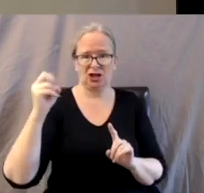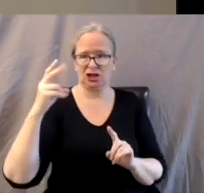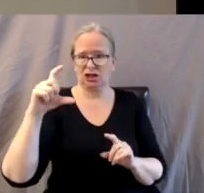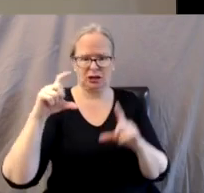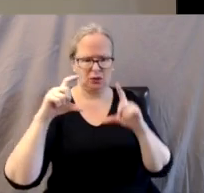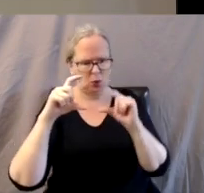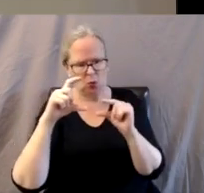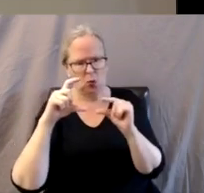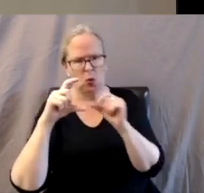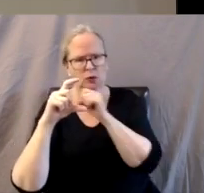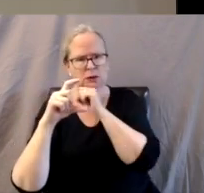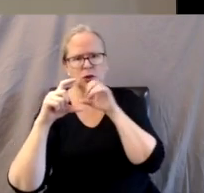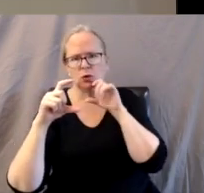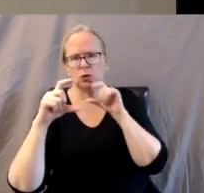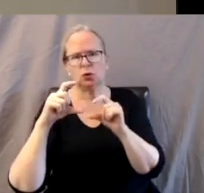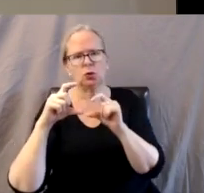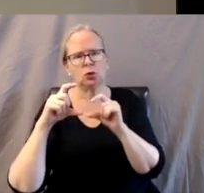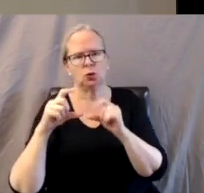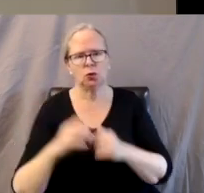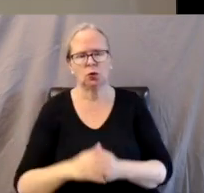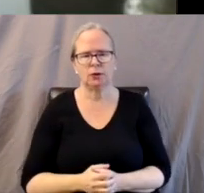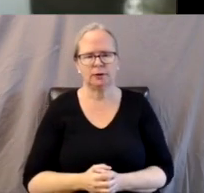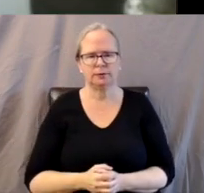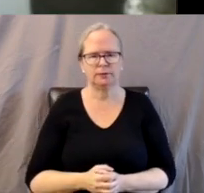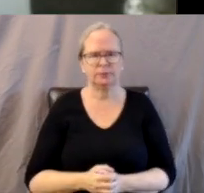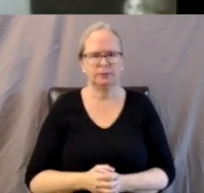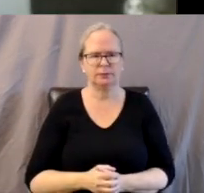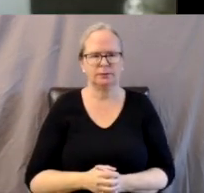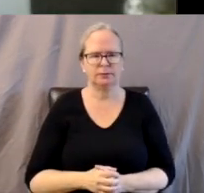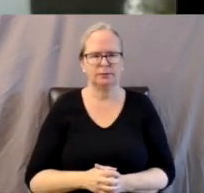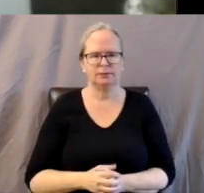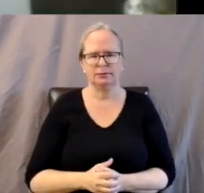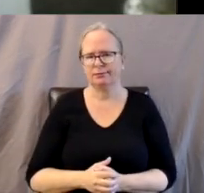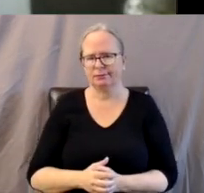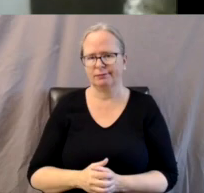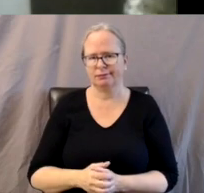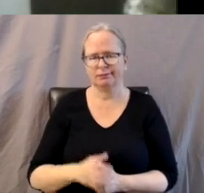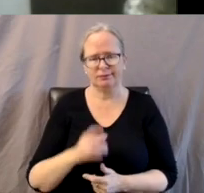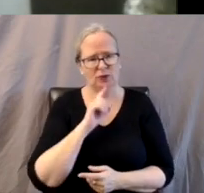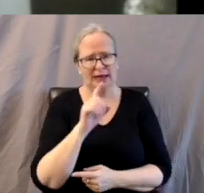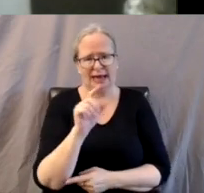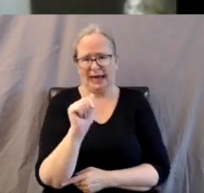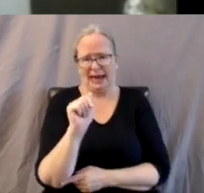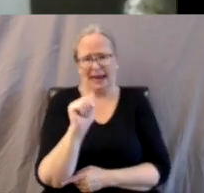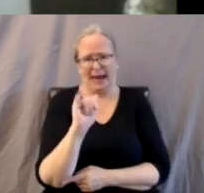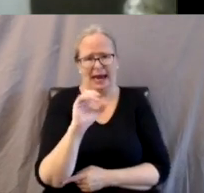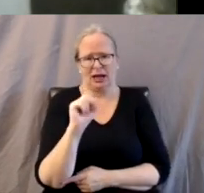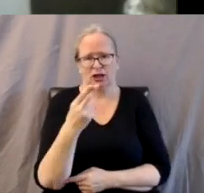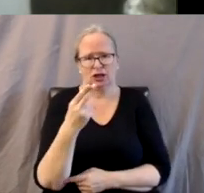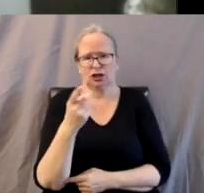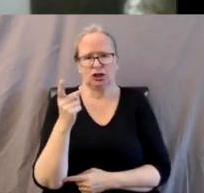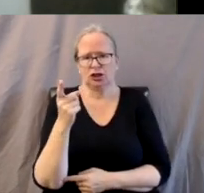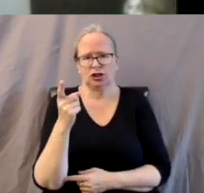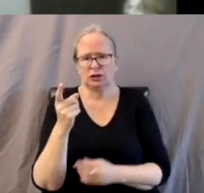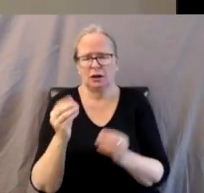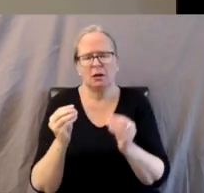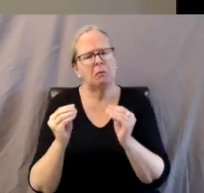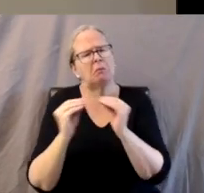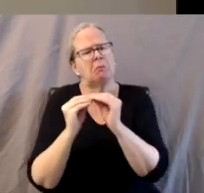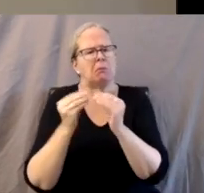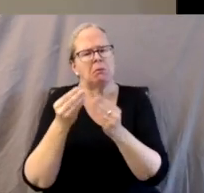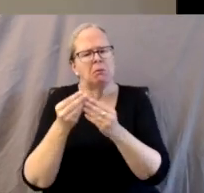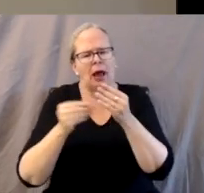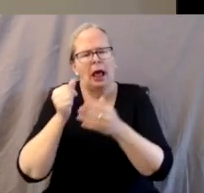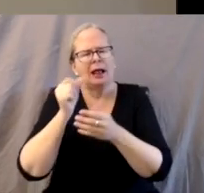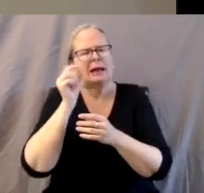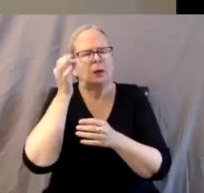Yeah. So it's a big You get adjustment. more benefits on AISH than you do on seniors benefits. Yeah,